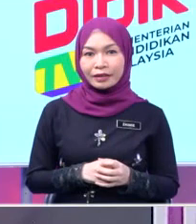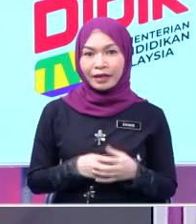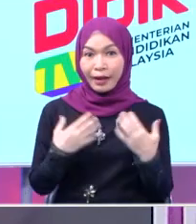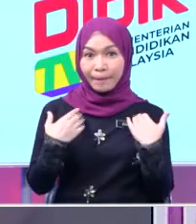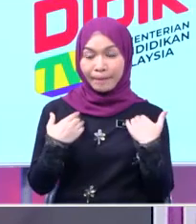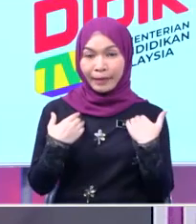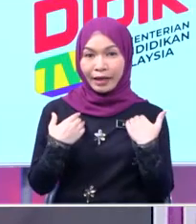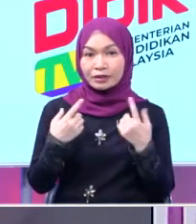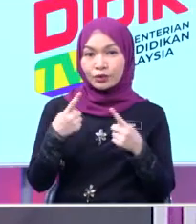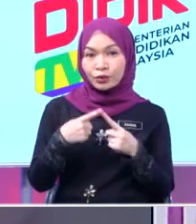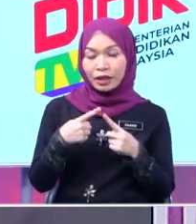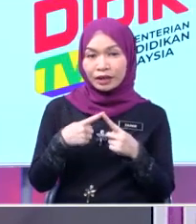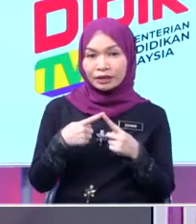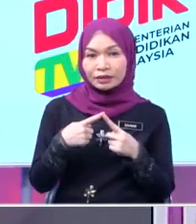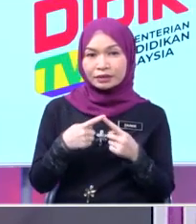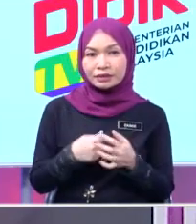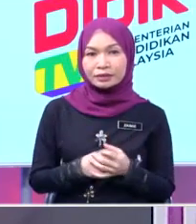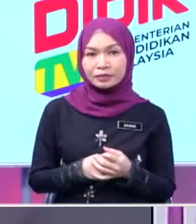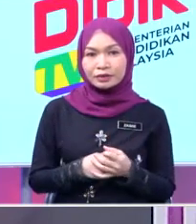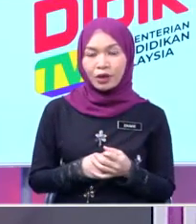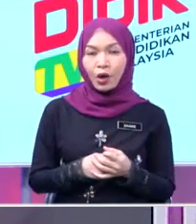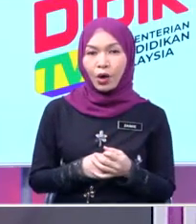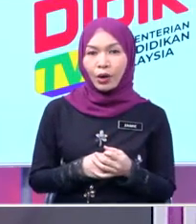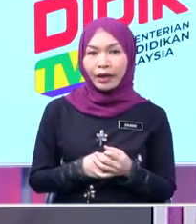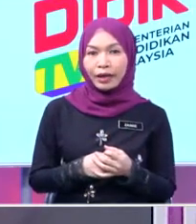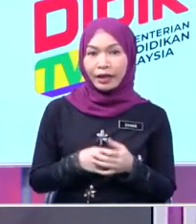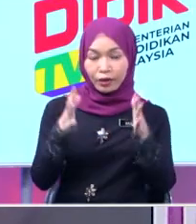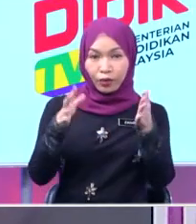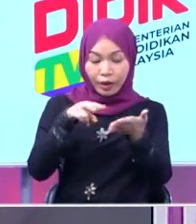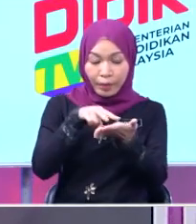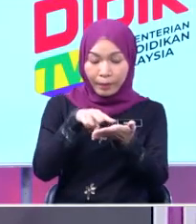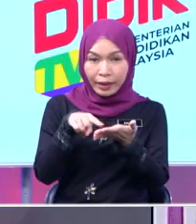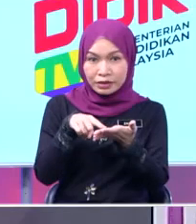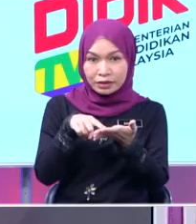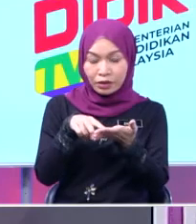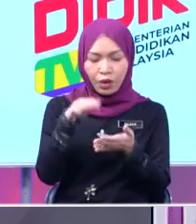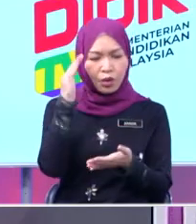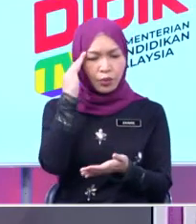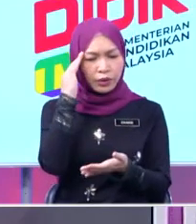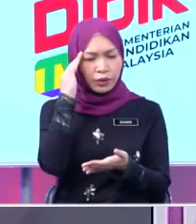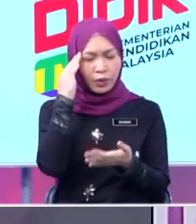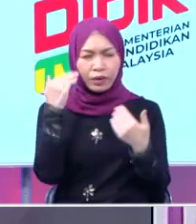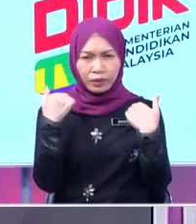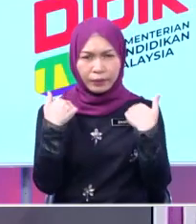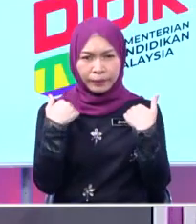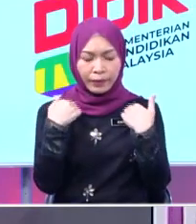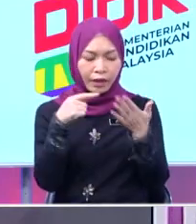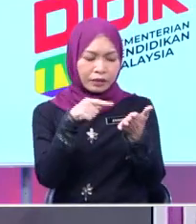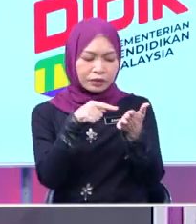know, okay, here's the first point. So if they notice, which I hope, there is no opening